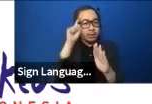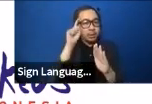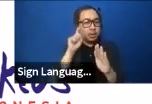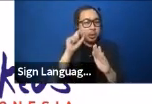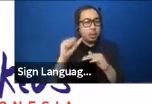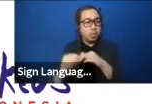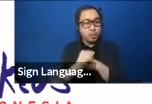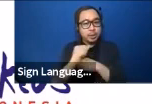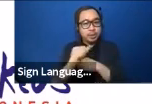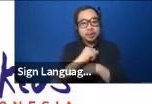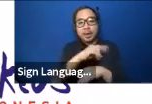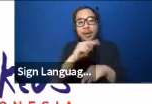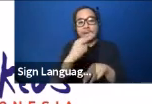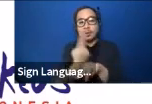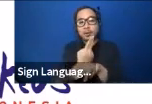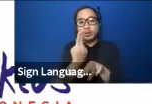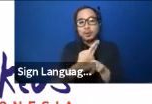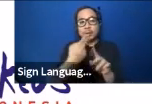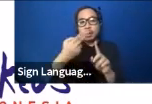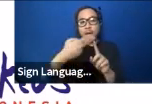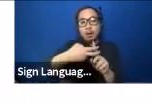worker in Jakarta, Indonesia.